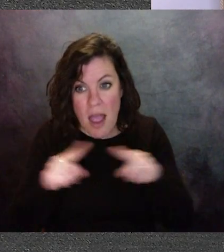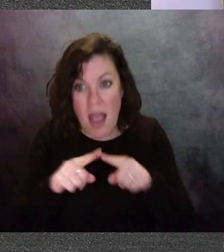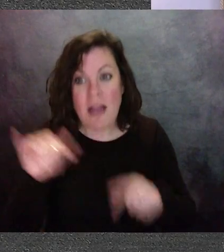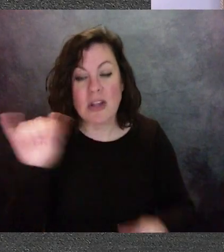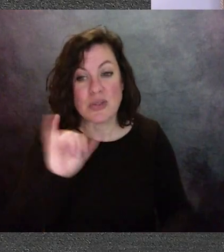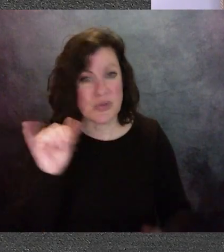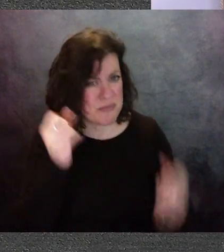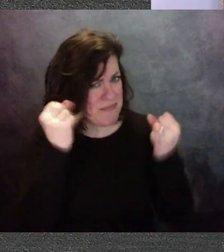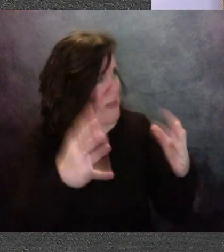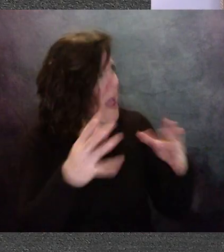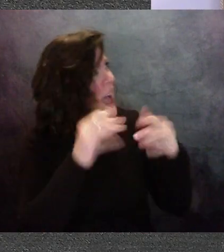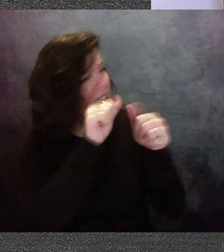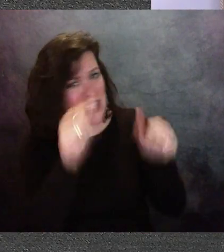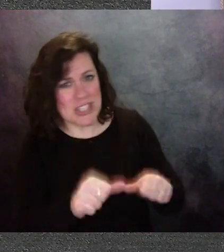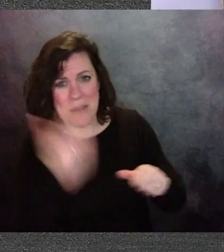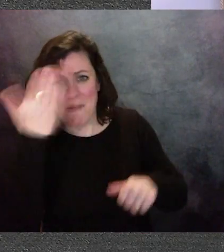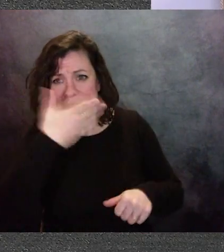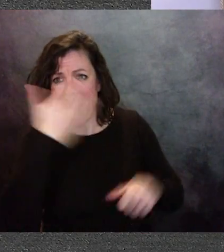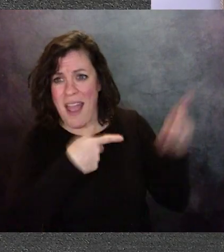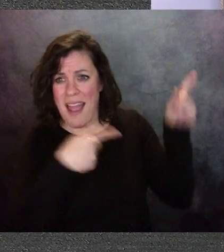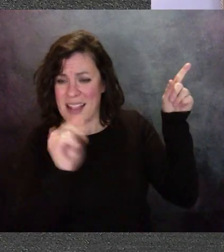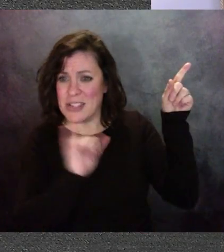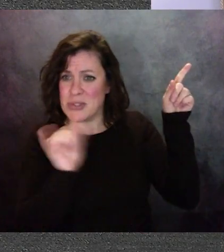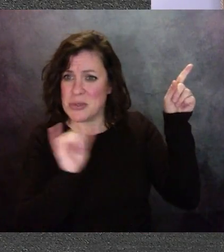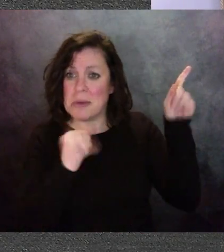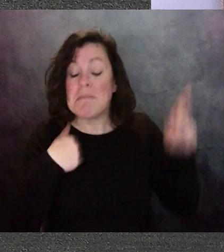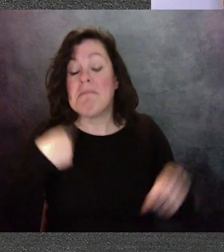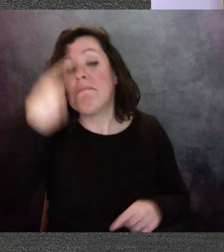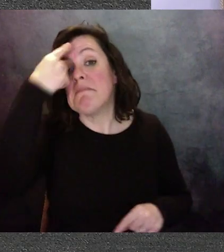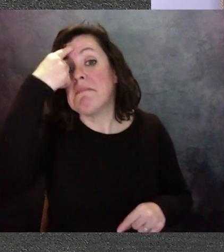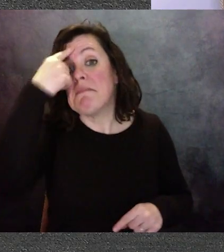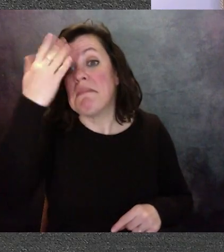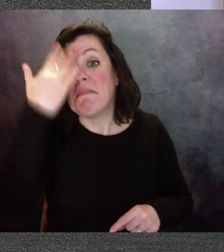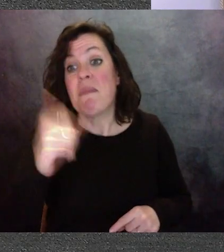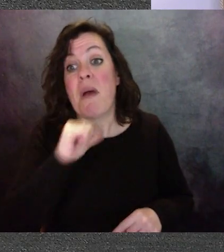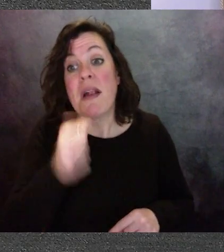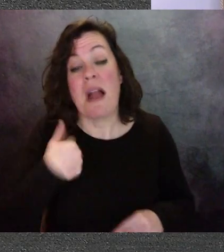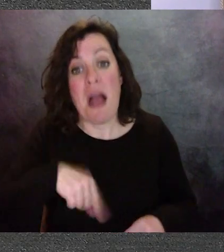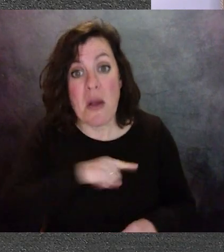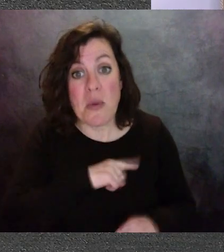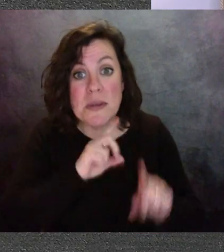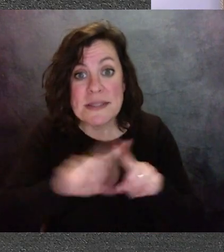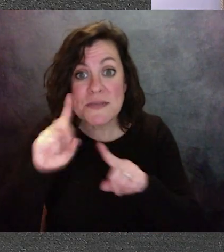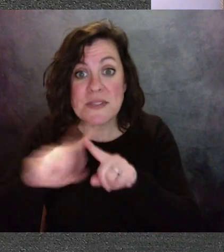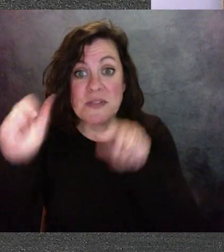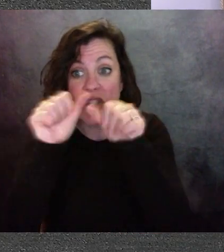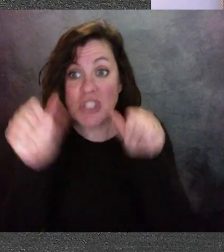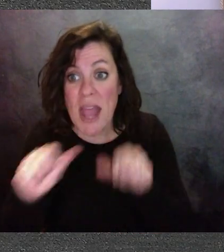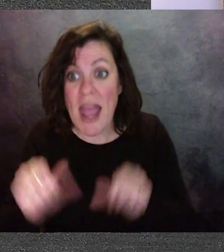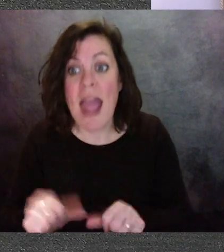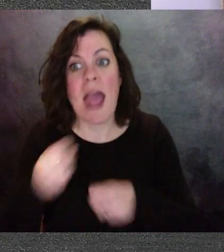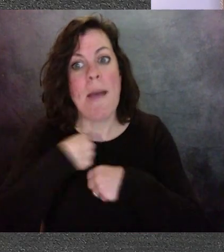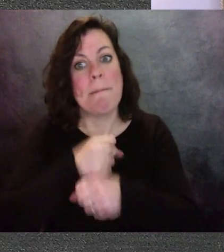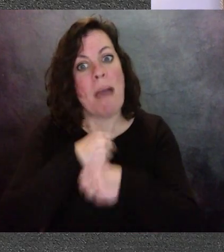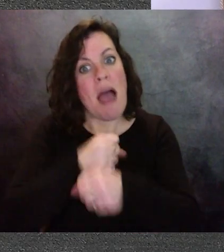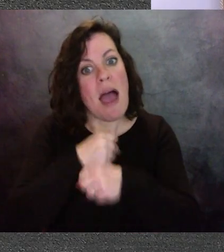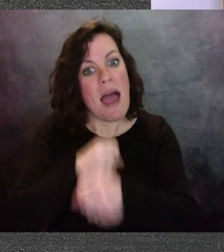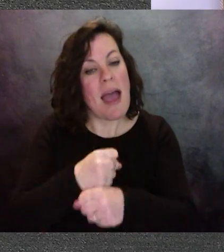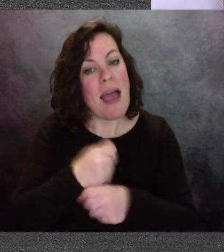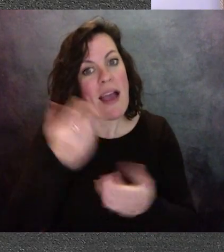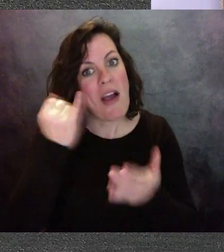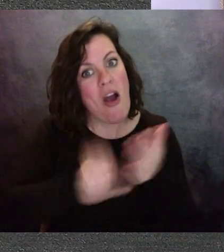fun to do a craft where you could create your own unique shapes using these 4 basic